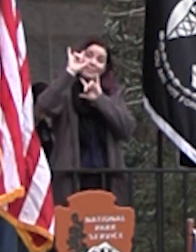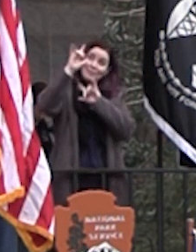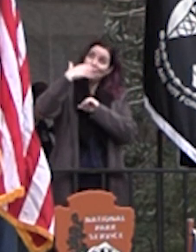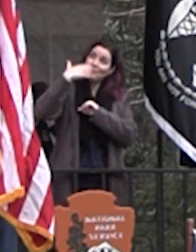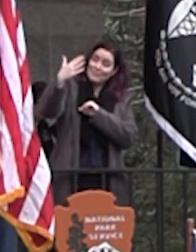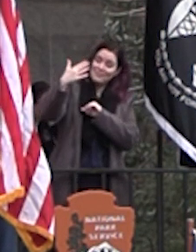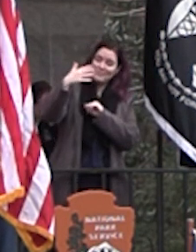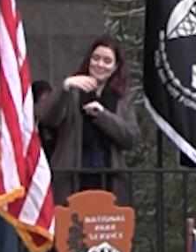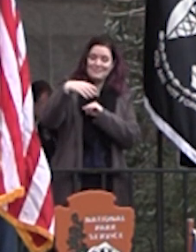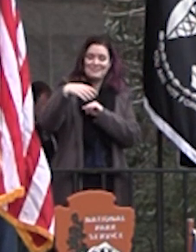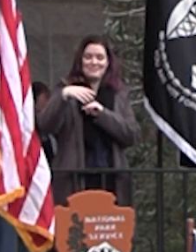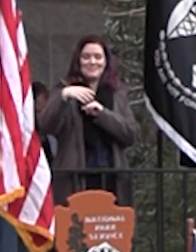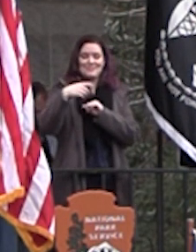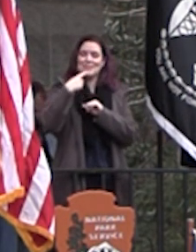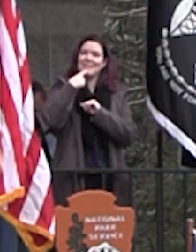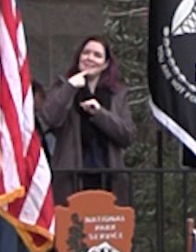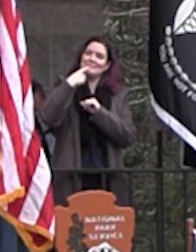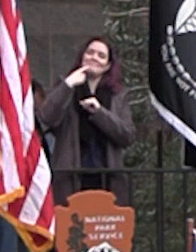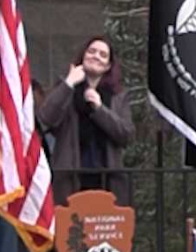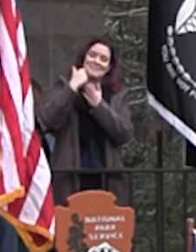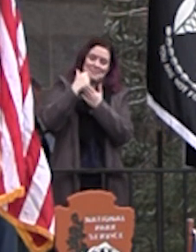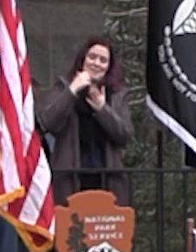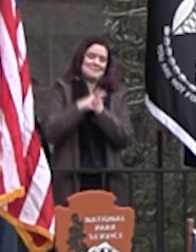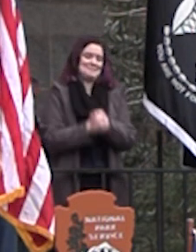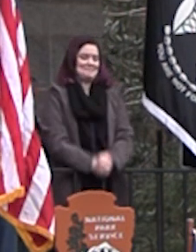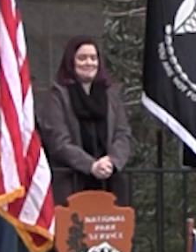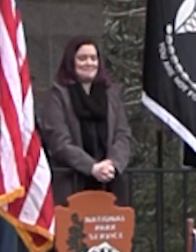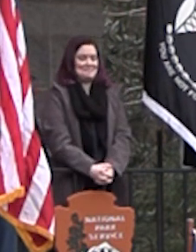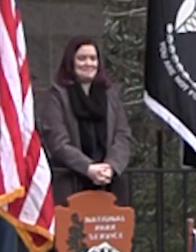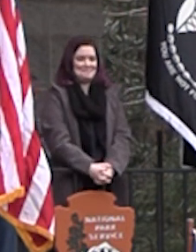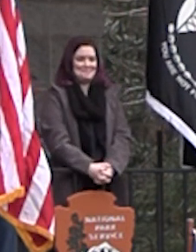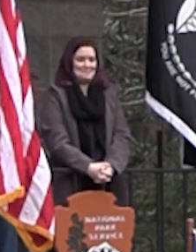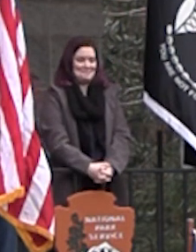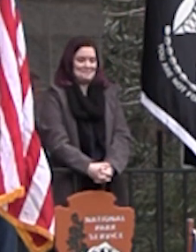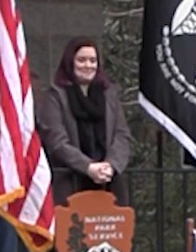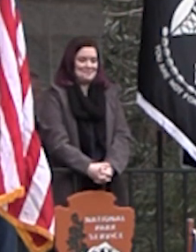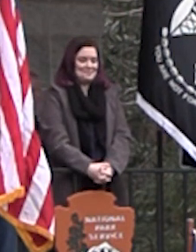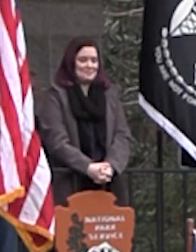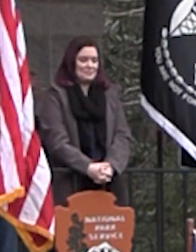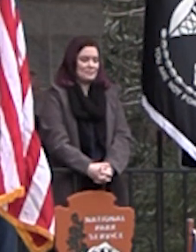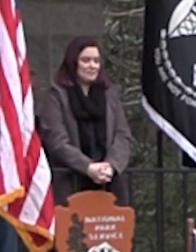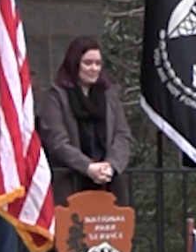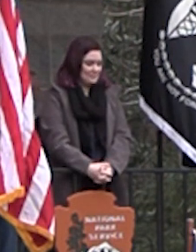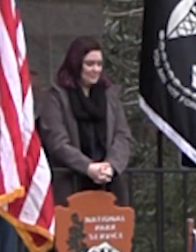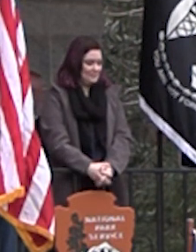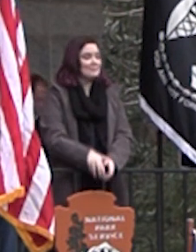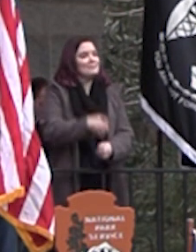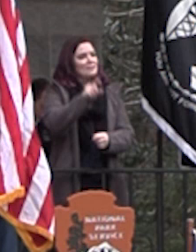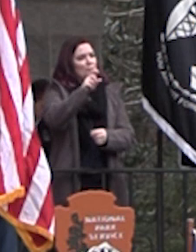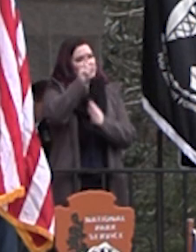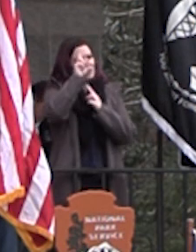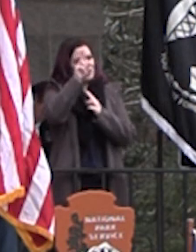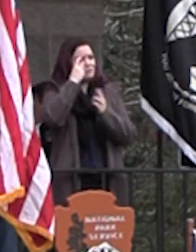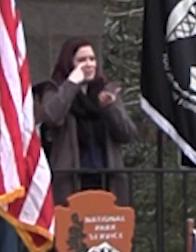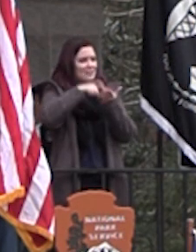we thank you and we say amen. Amen. And I must honor and recognize